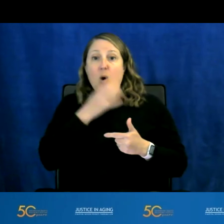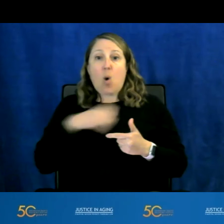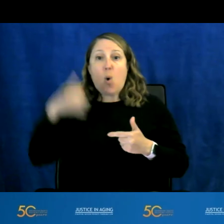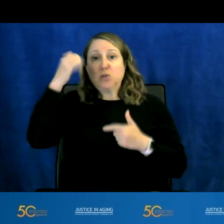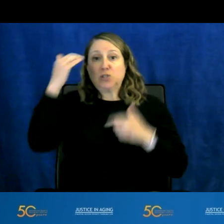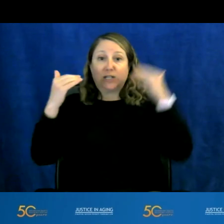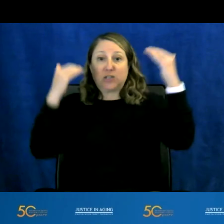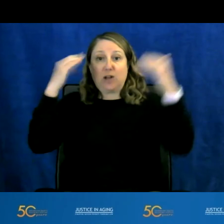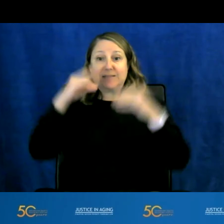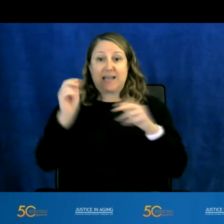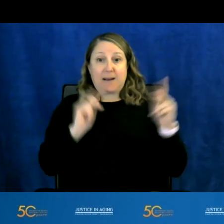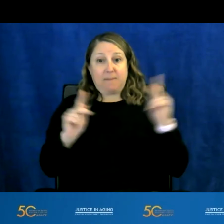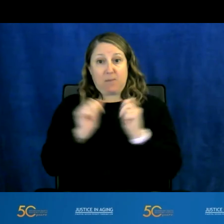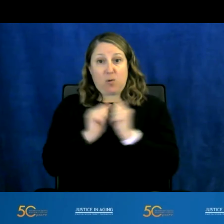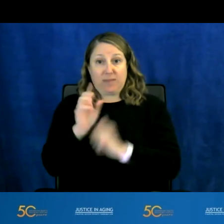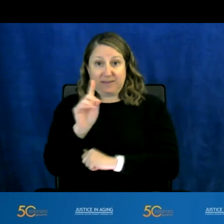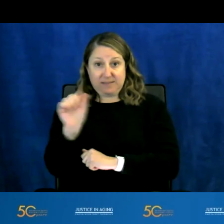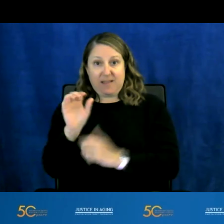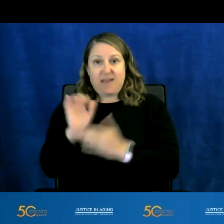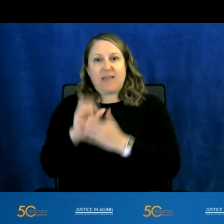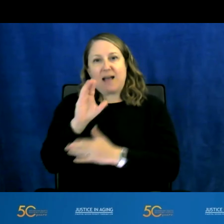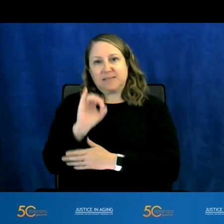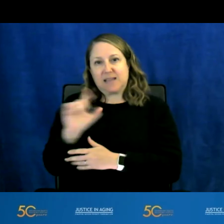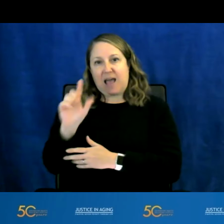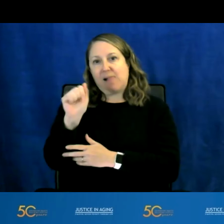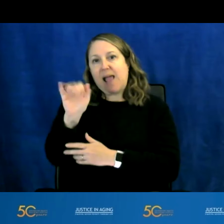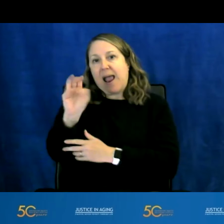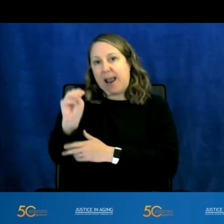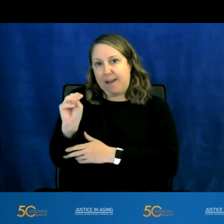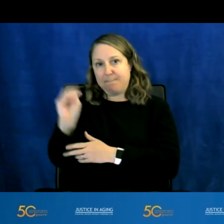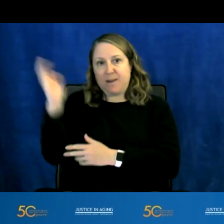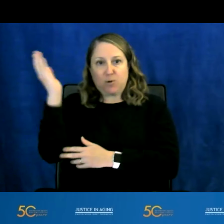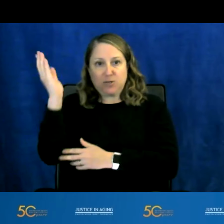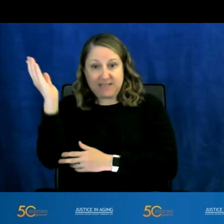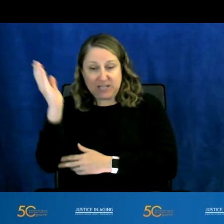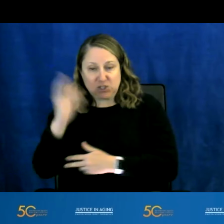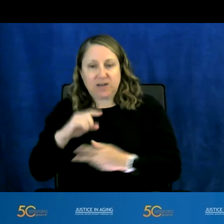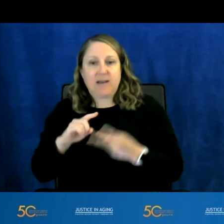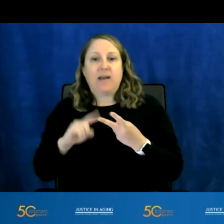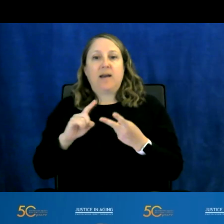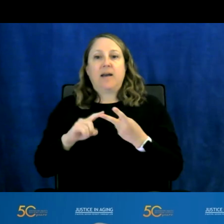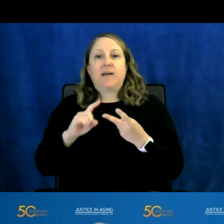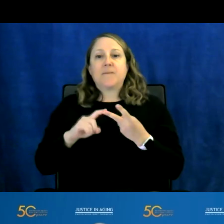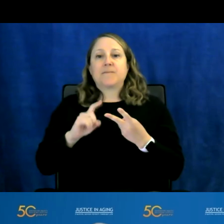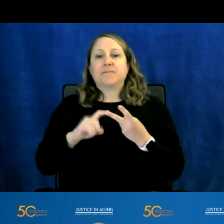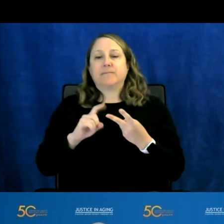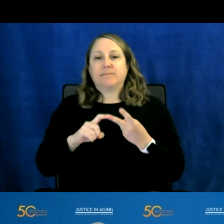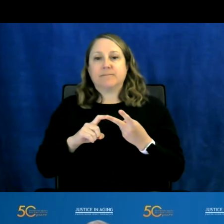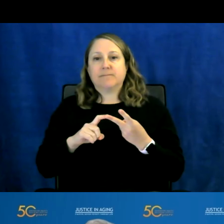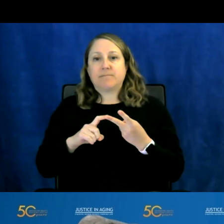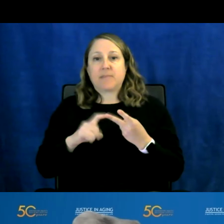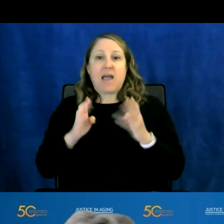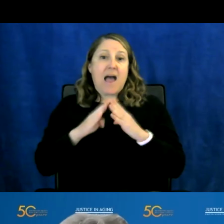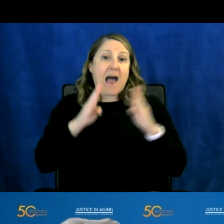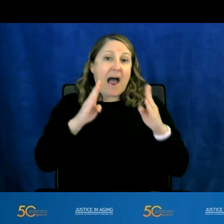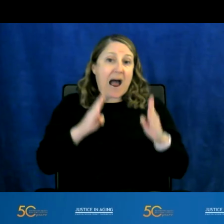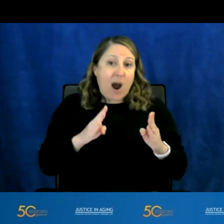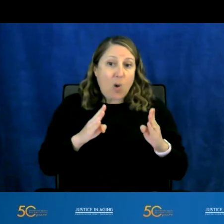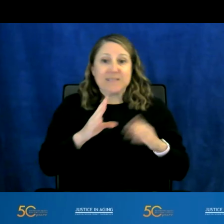be the Cal AIM presentation. And then we've talked a lot about housing, and